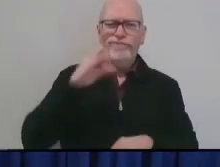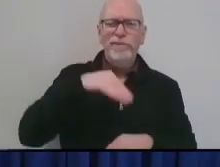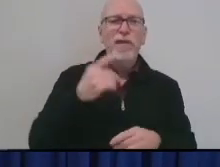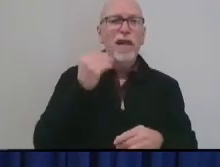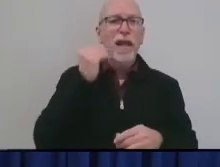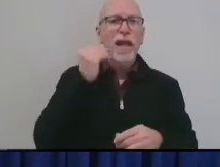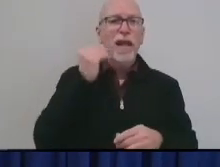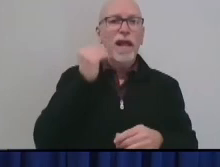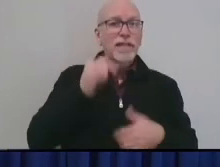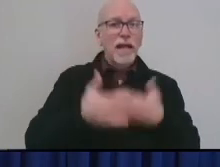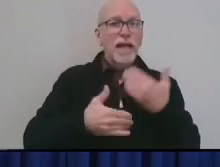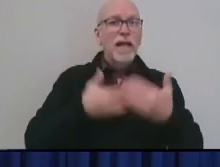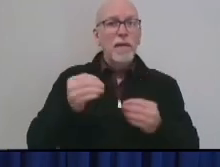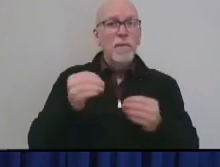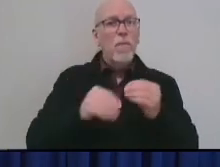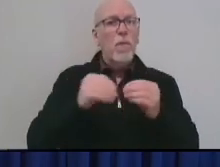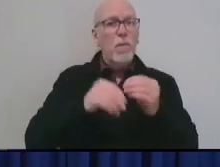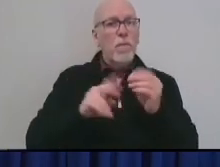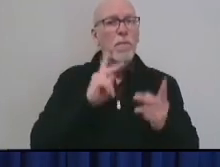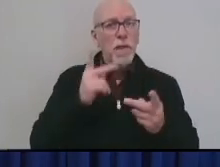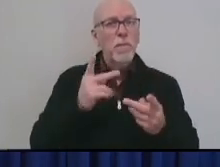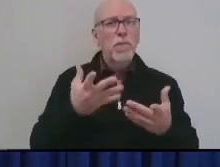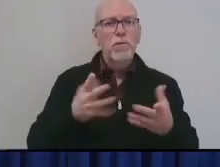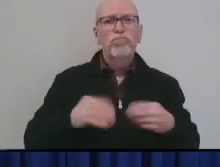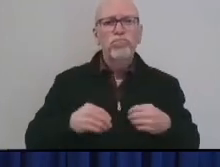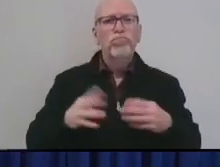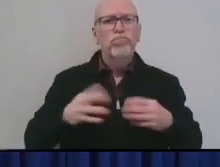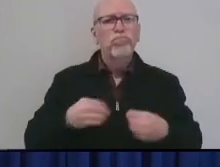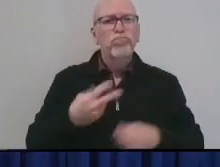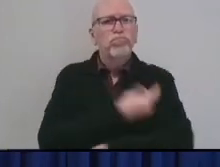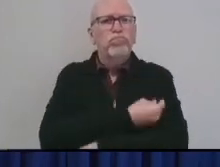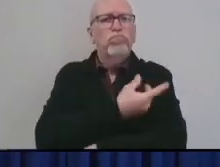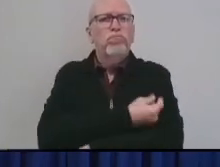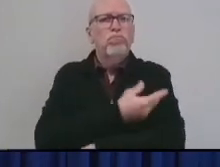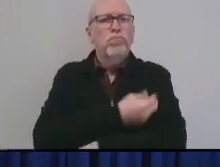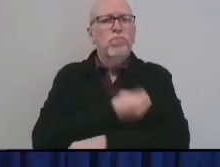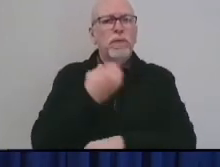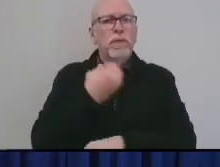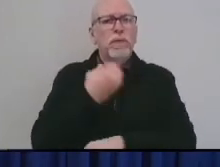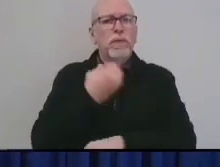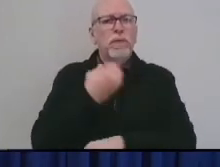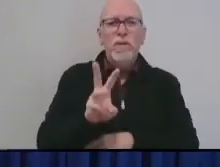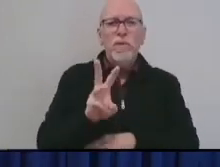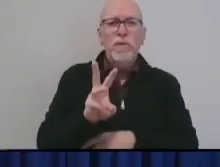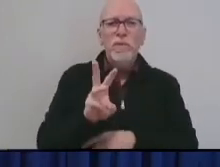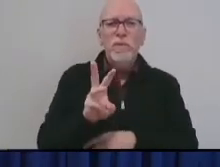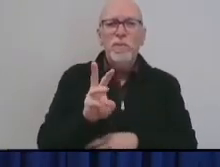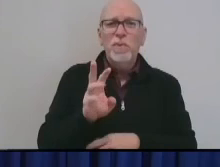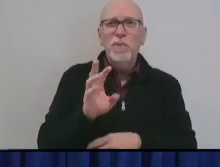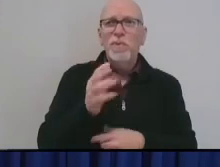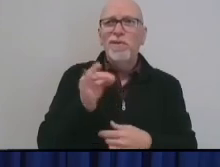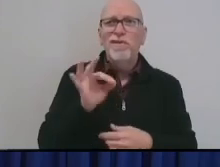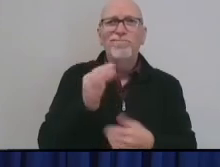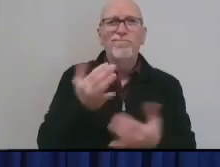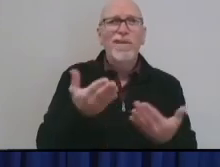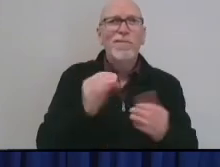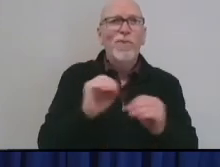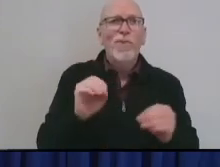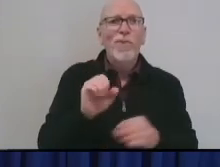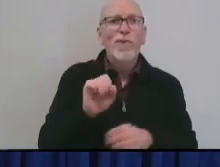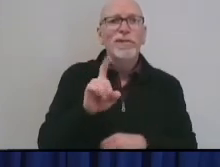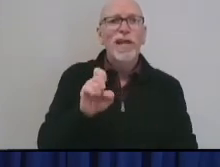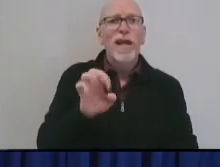had relatively few, if any, side effects. And that word of mouth, and we're going into